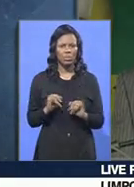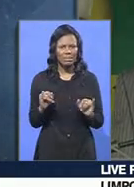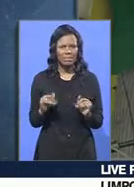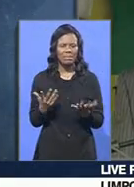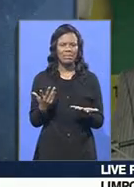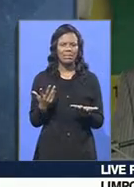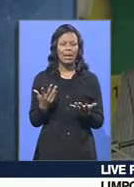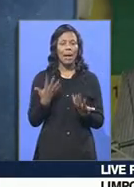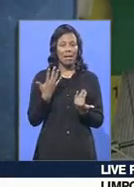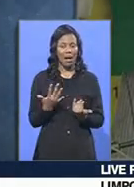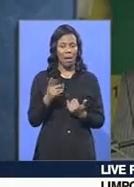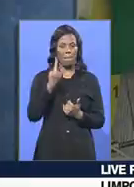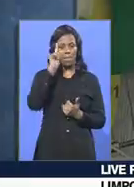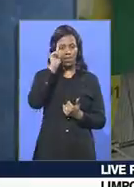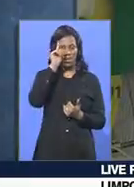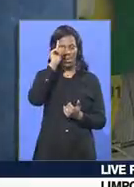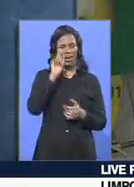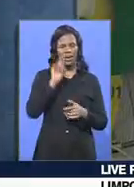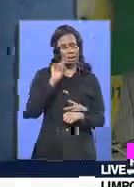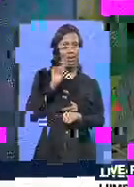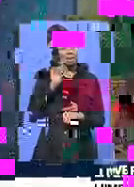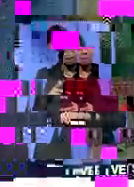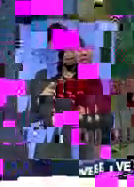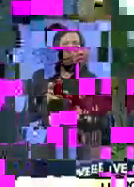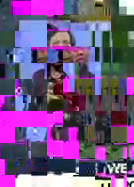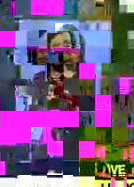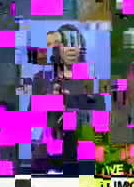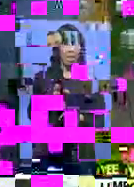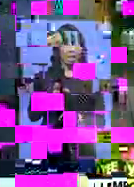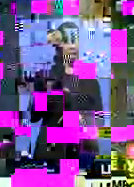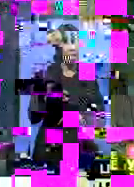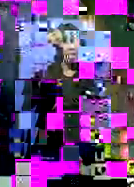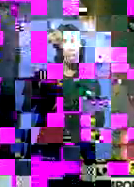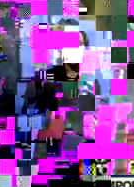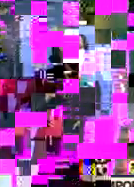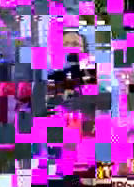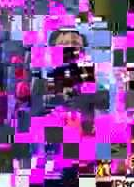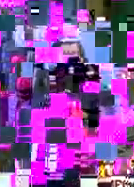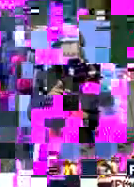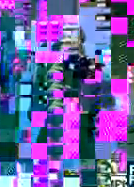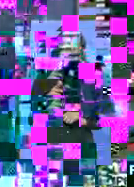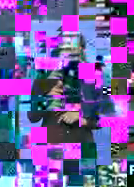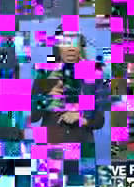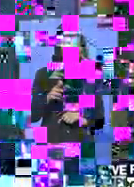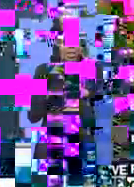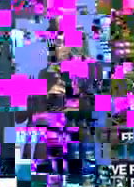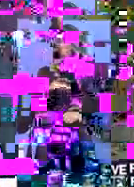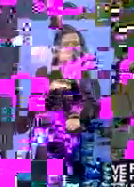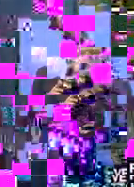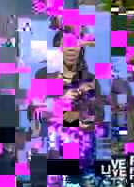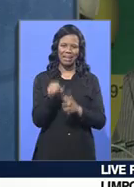Madiba was there to bring the nation together during these trying critical moments.